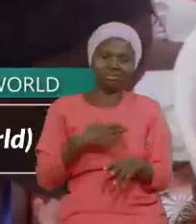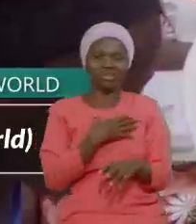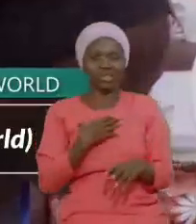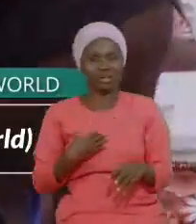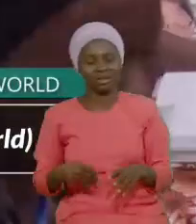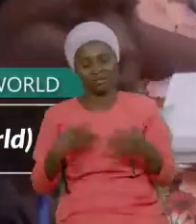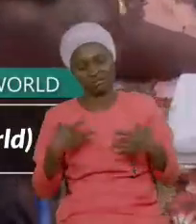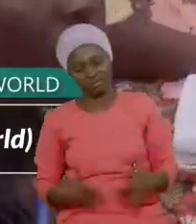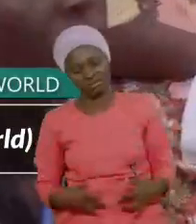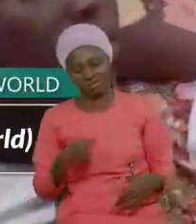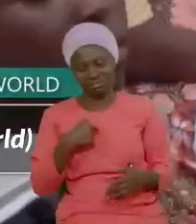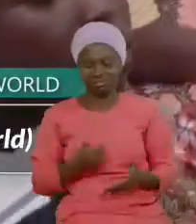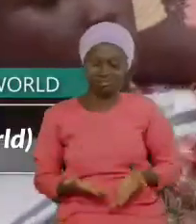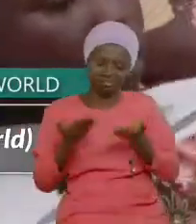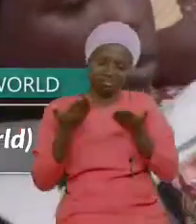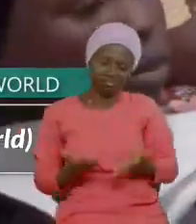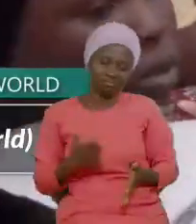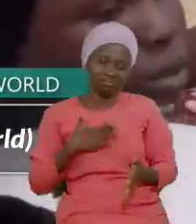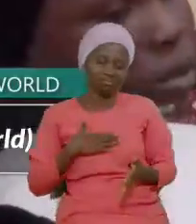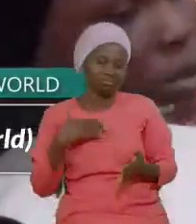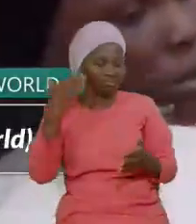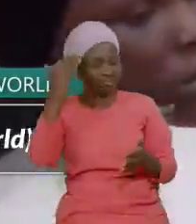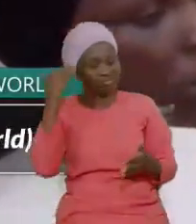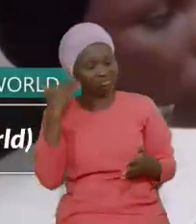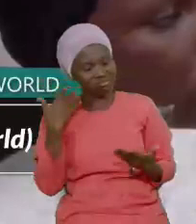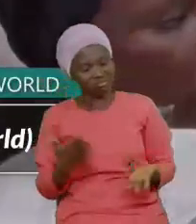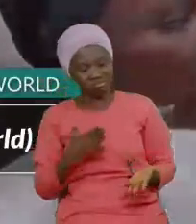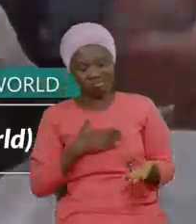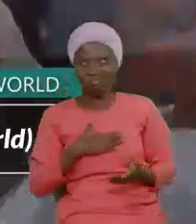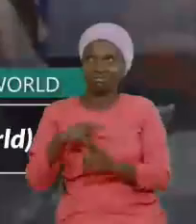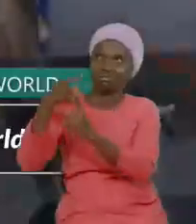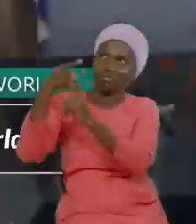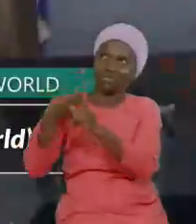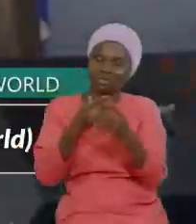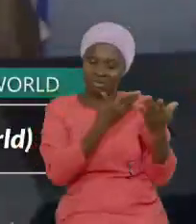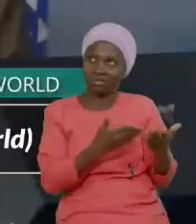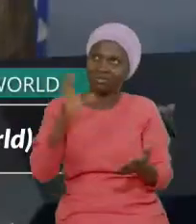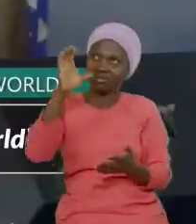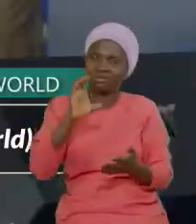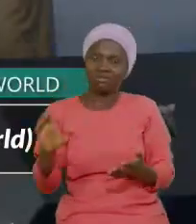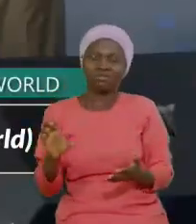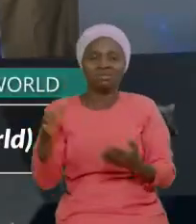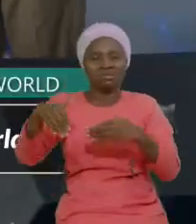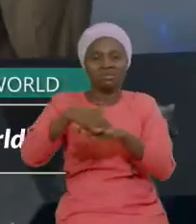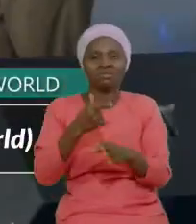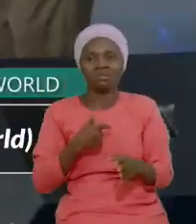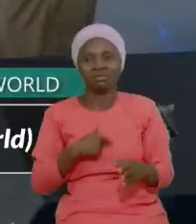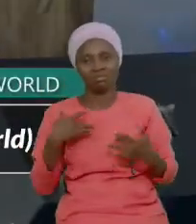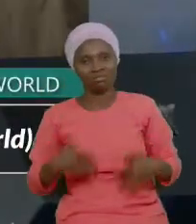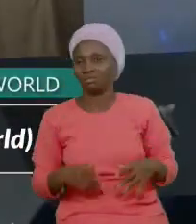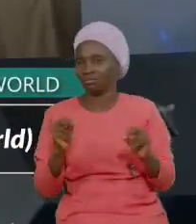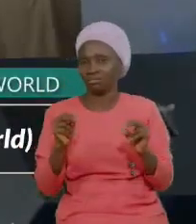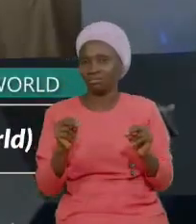I'm carrying my cross, life is difficult. Sometimes on the mountain, immediately I come back again. Don't do like